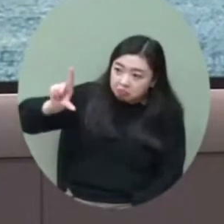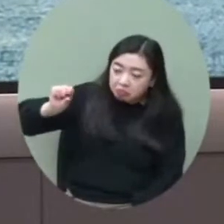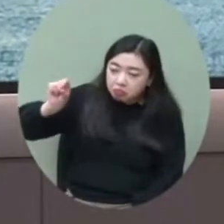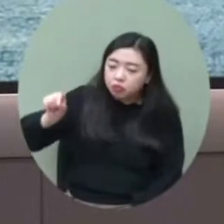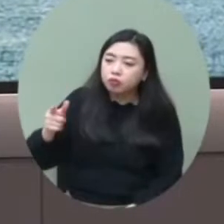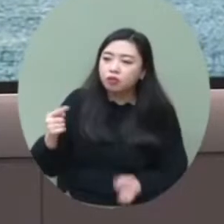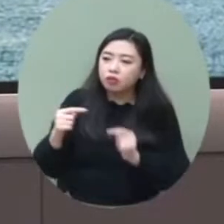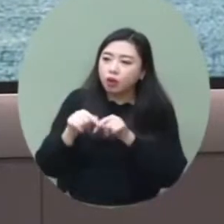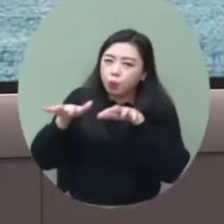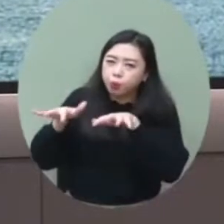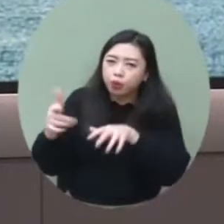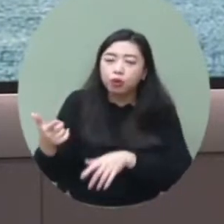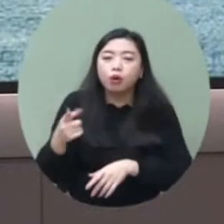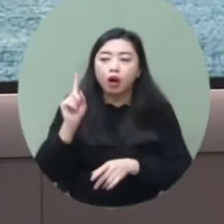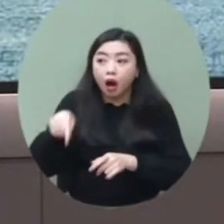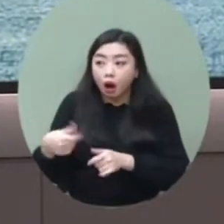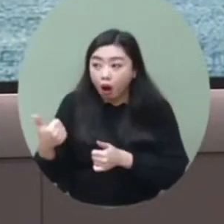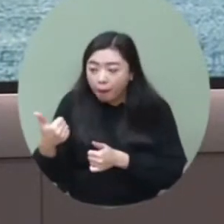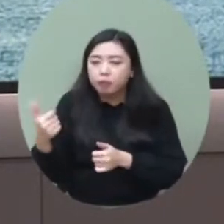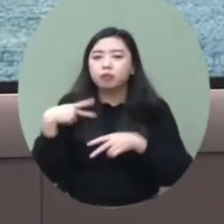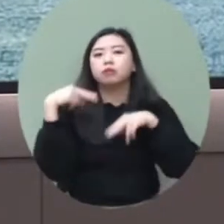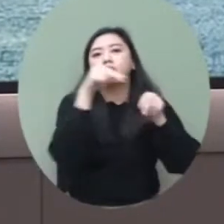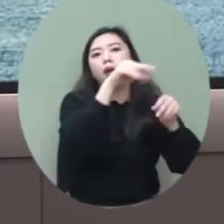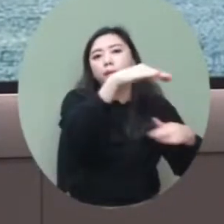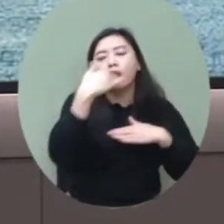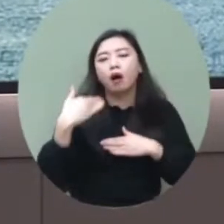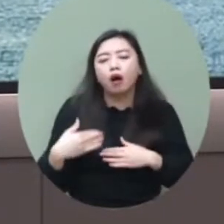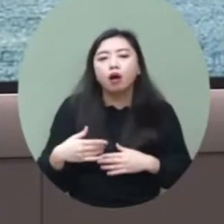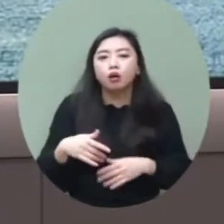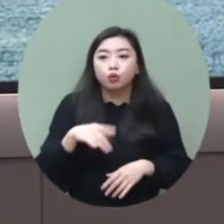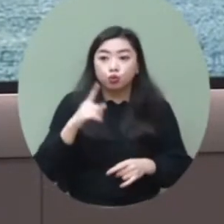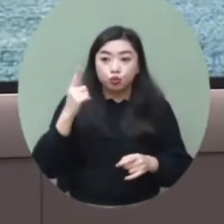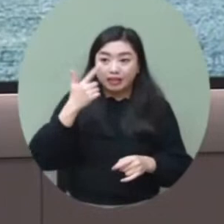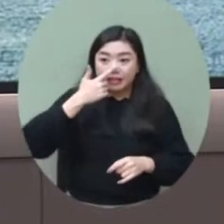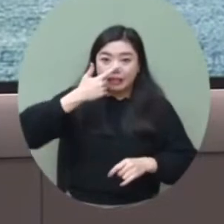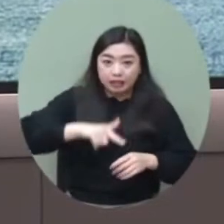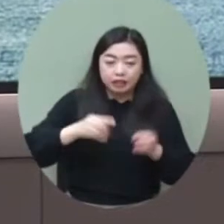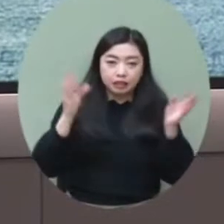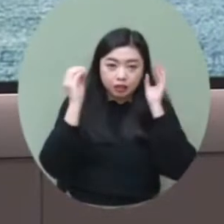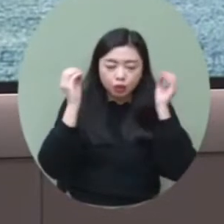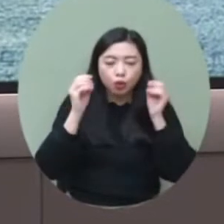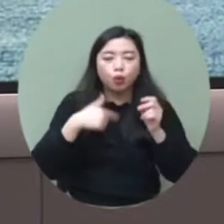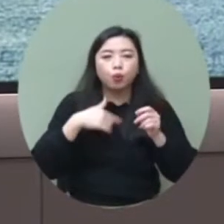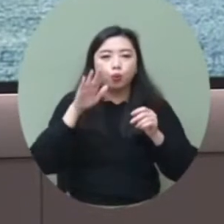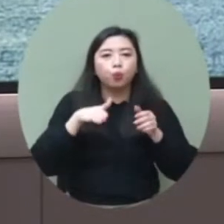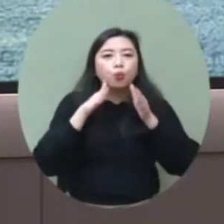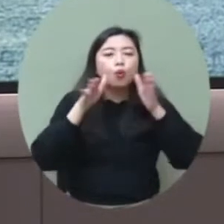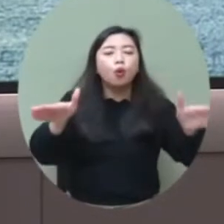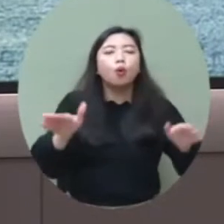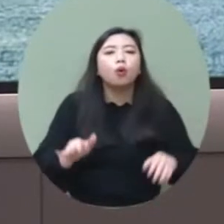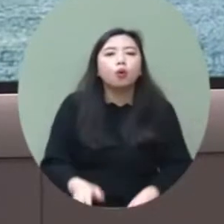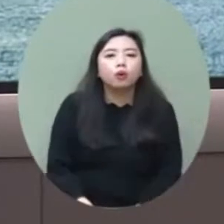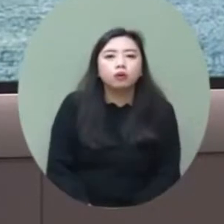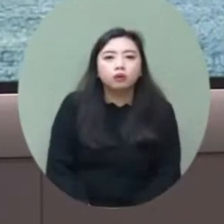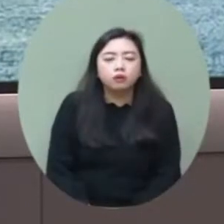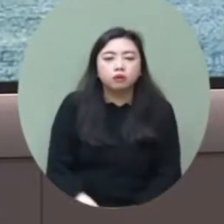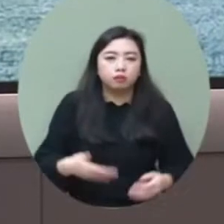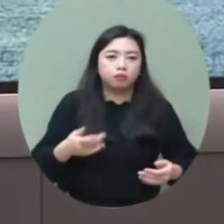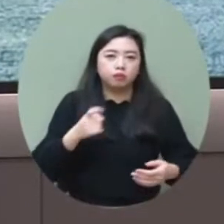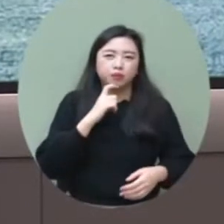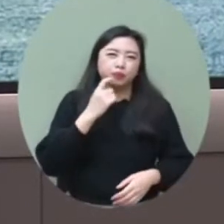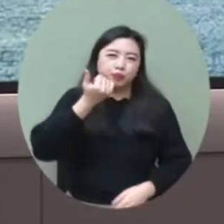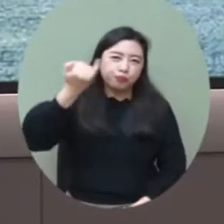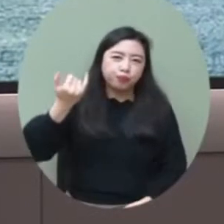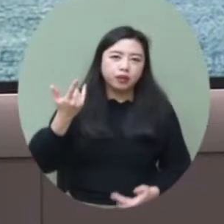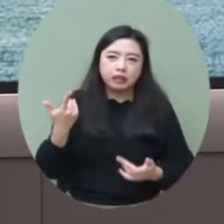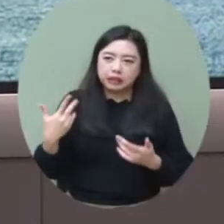estimate the needs of our patients before acquiring the relevant products